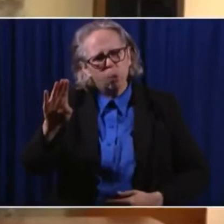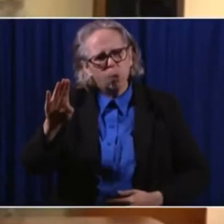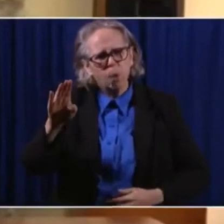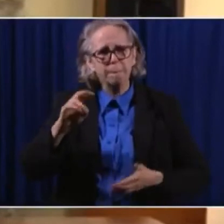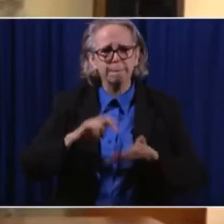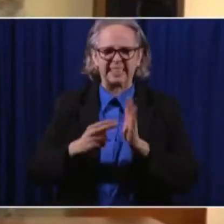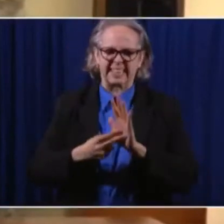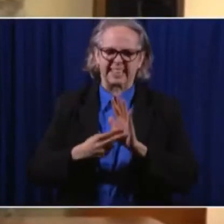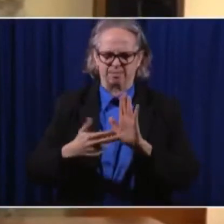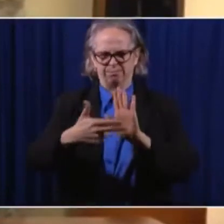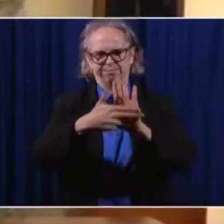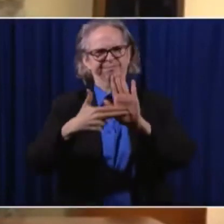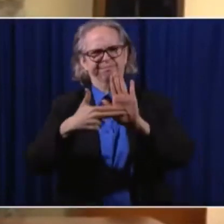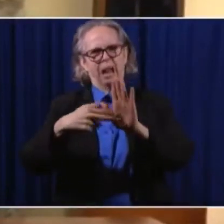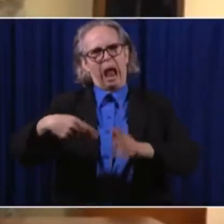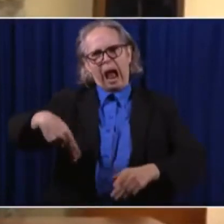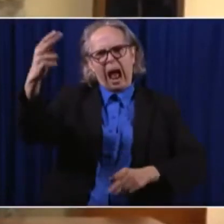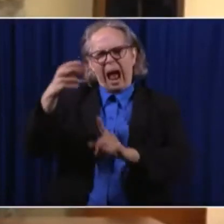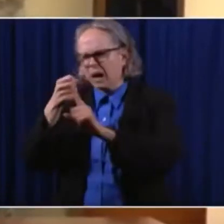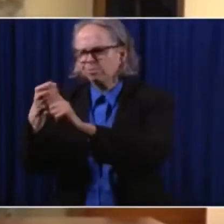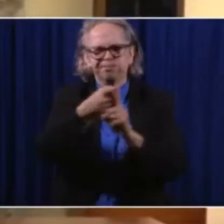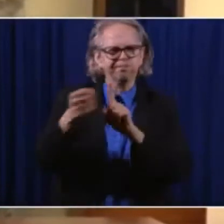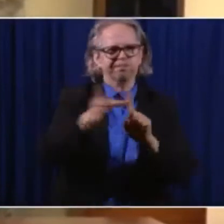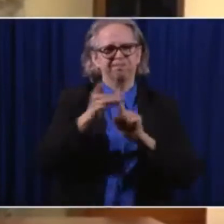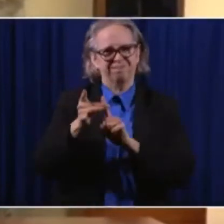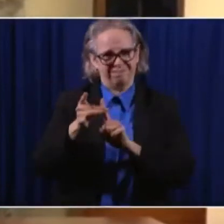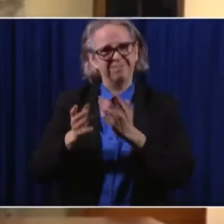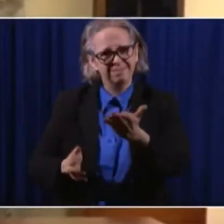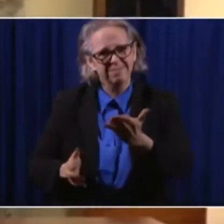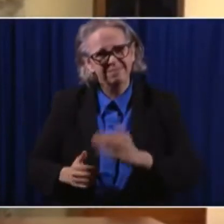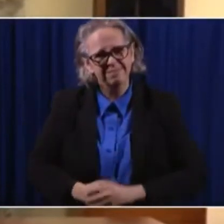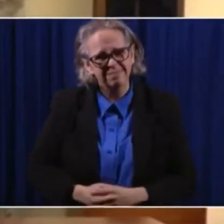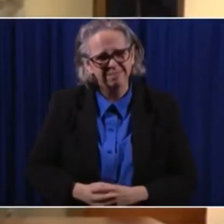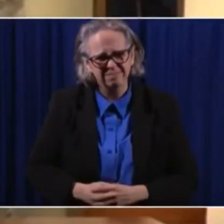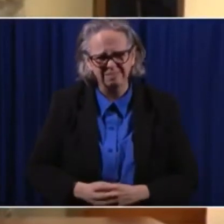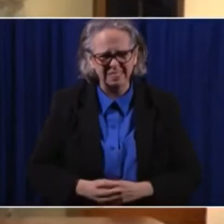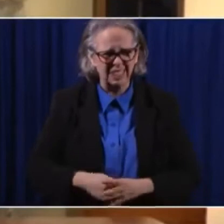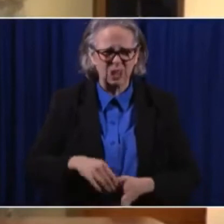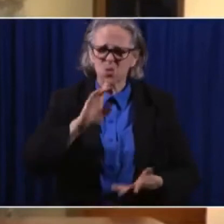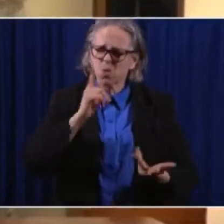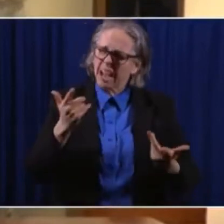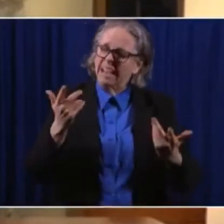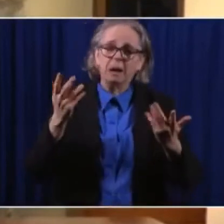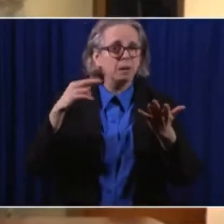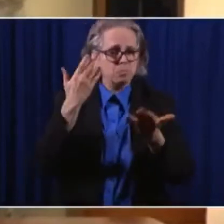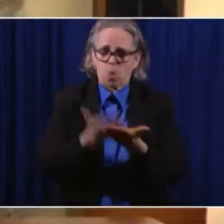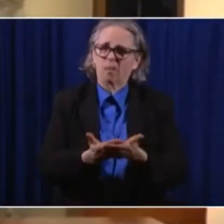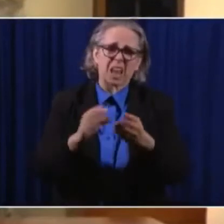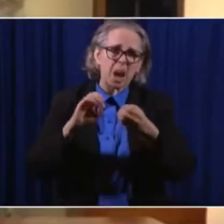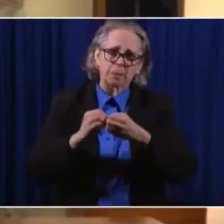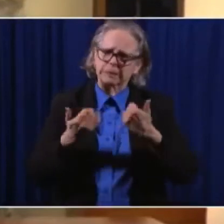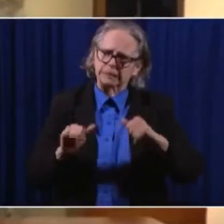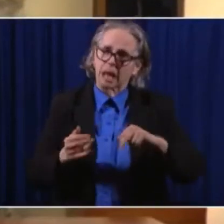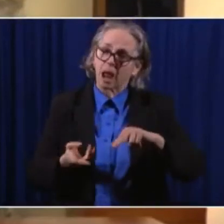incidence. And these numbers continue to go up even for the counties that have the least